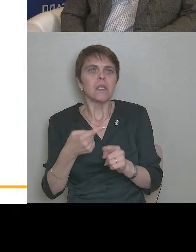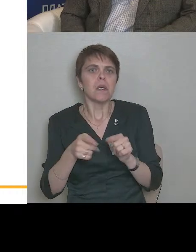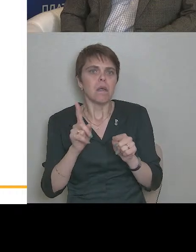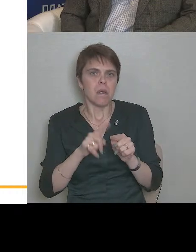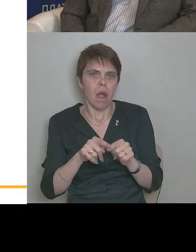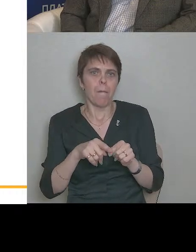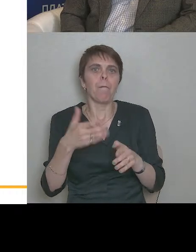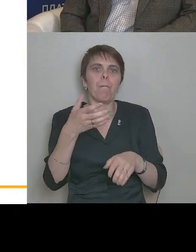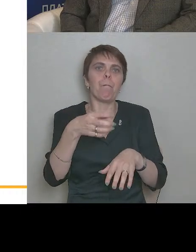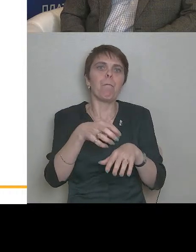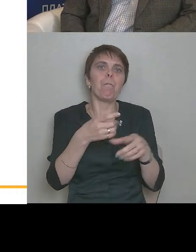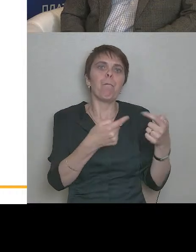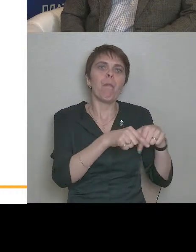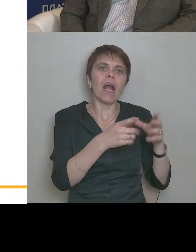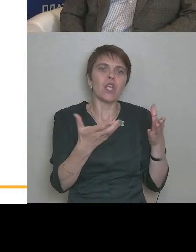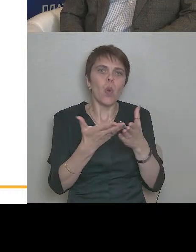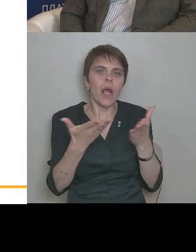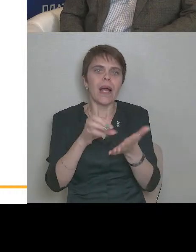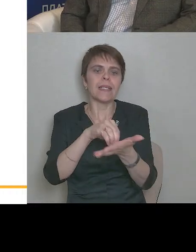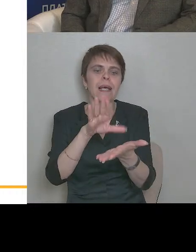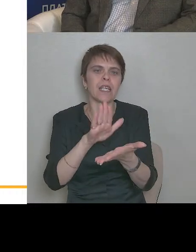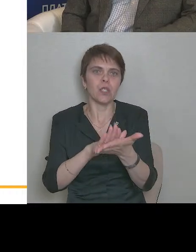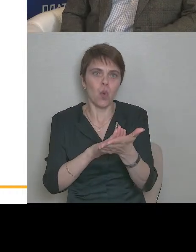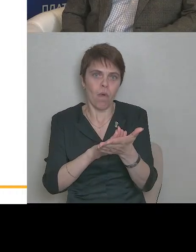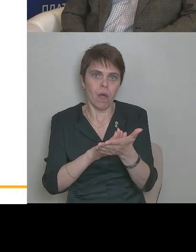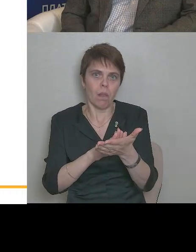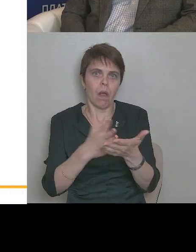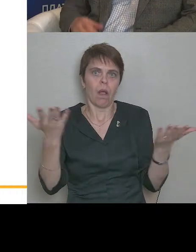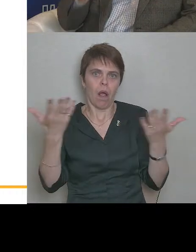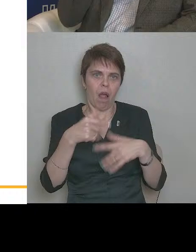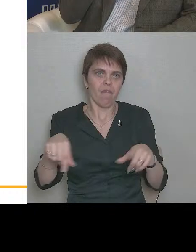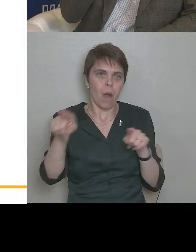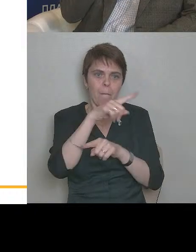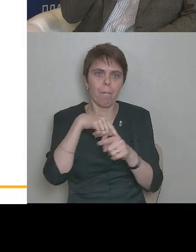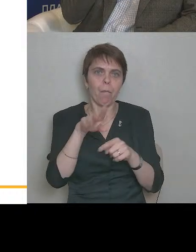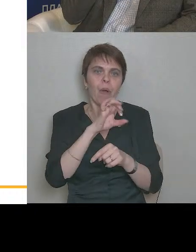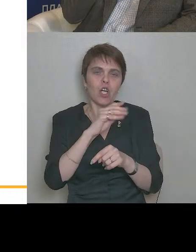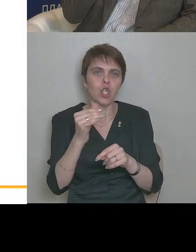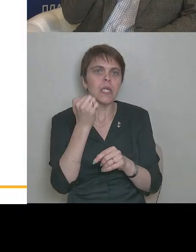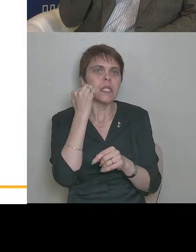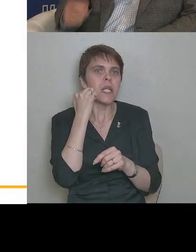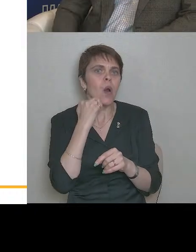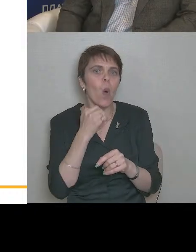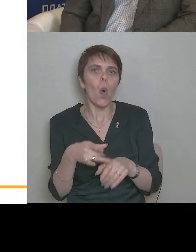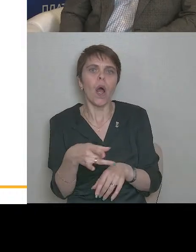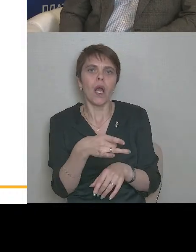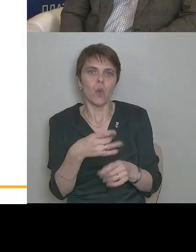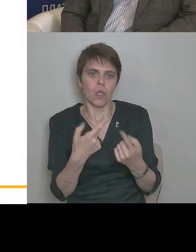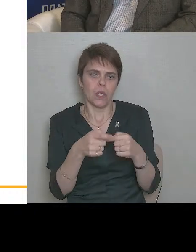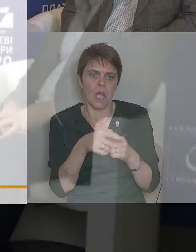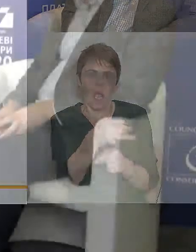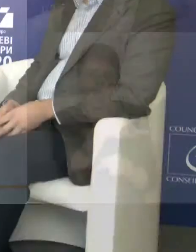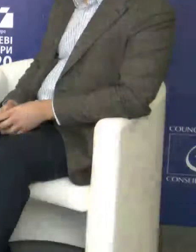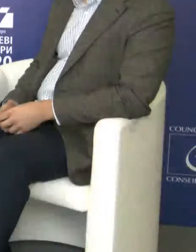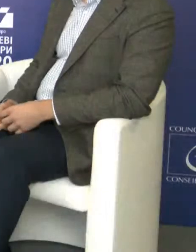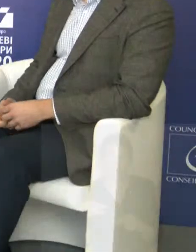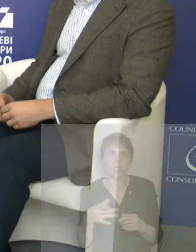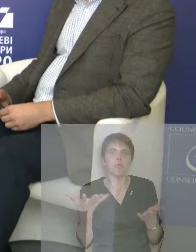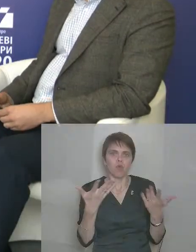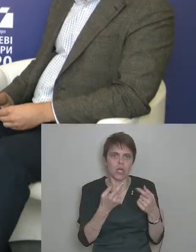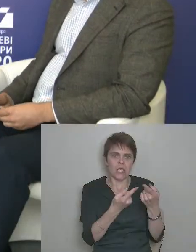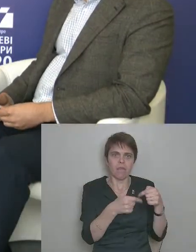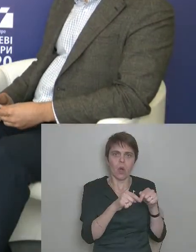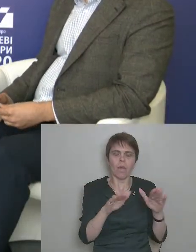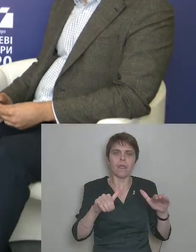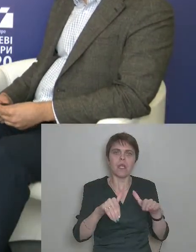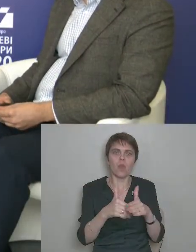mean the rayon branch organization of the party, which has been registered, and it was operating within the old borders of the old rayons, but